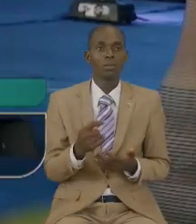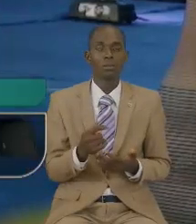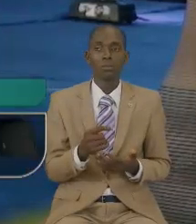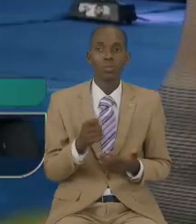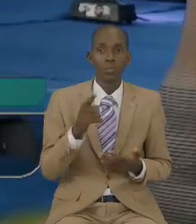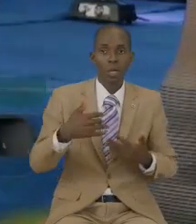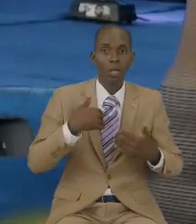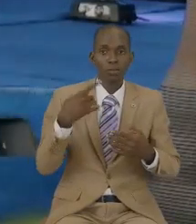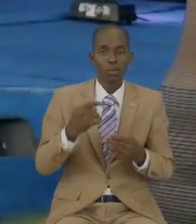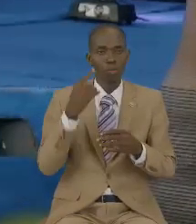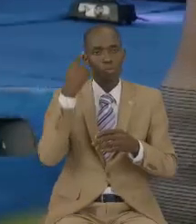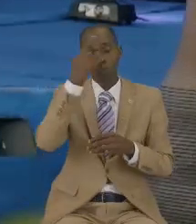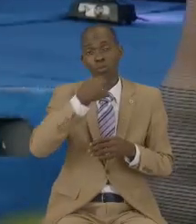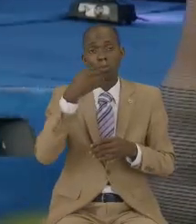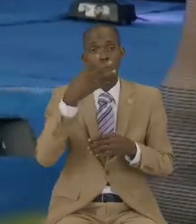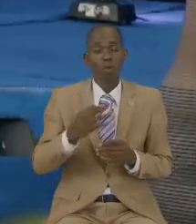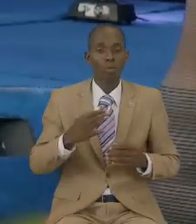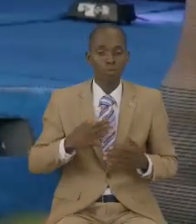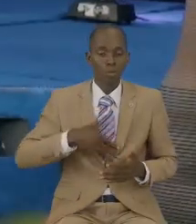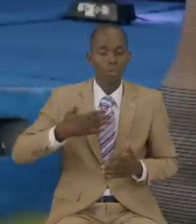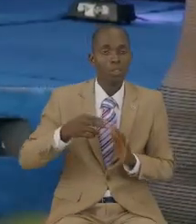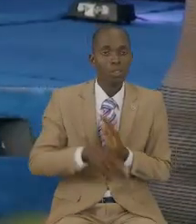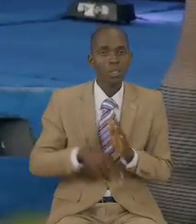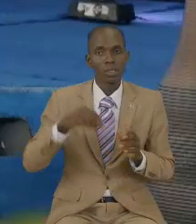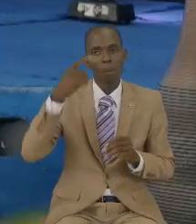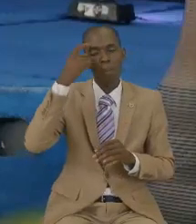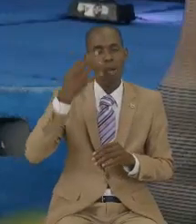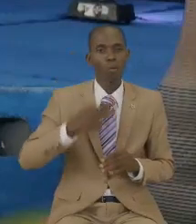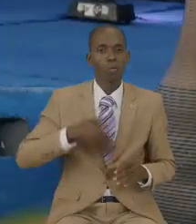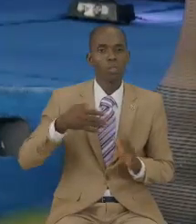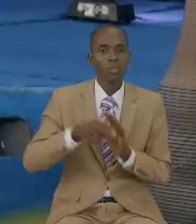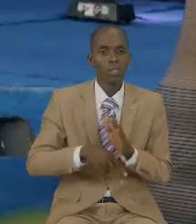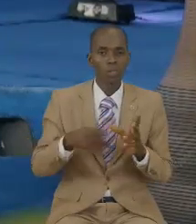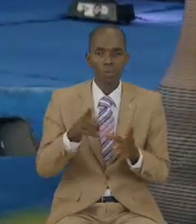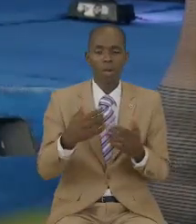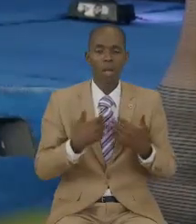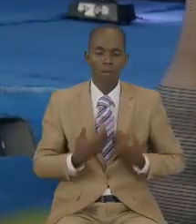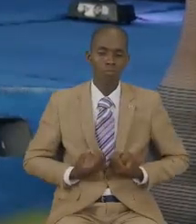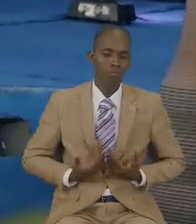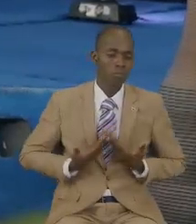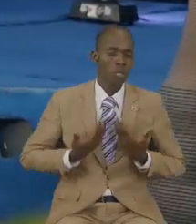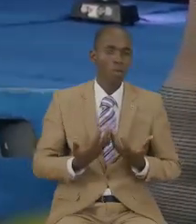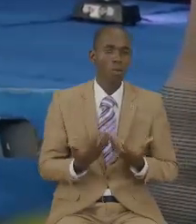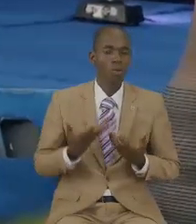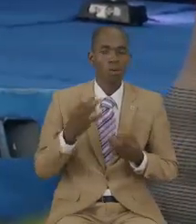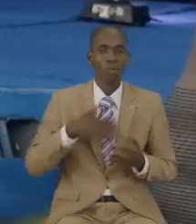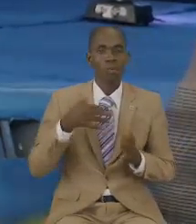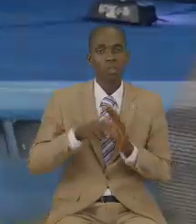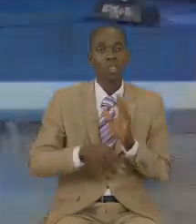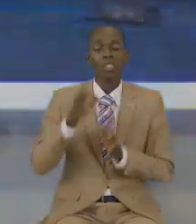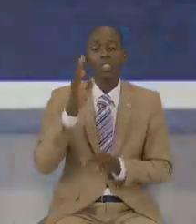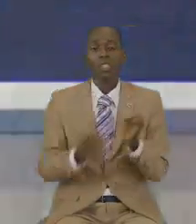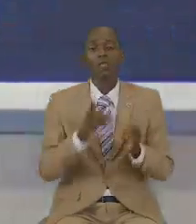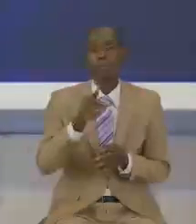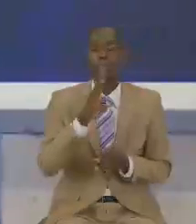the mind of willingness. You have the desire, and you are willing. If ye be willing and